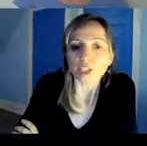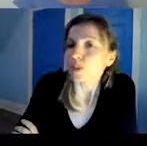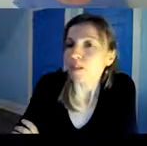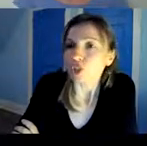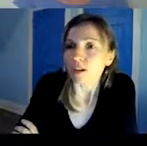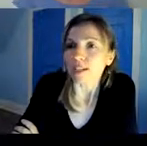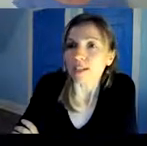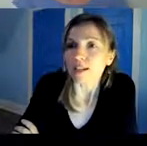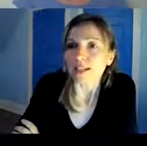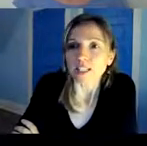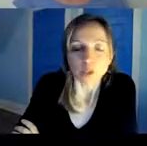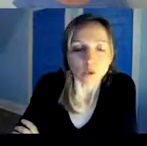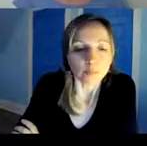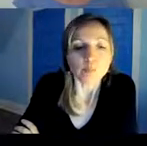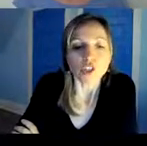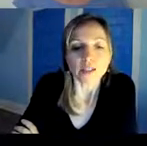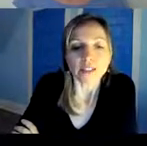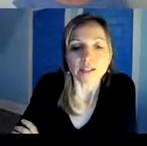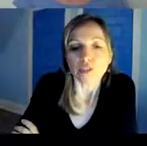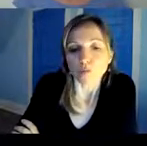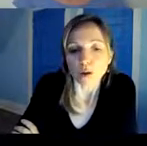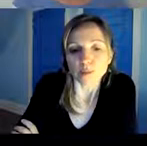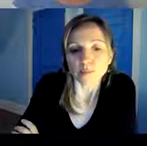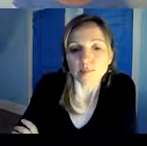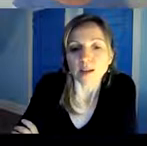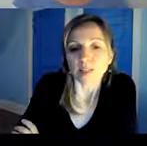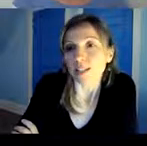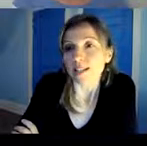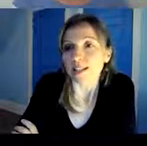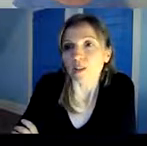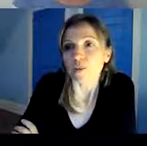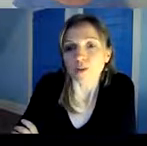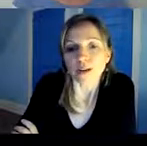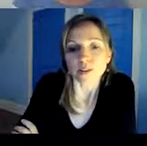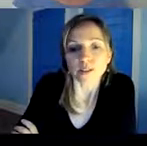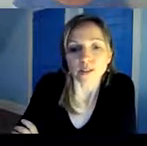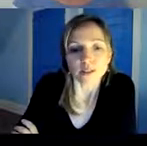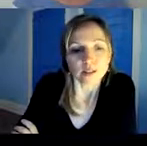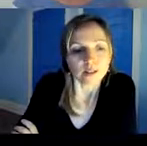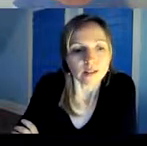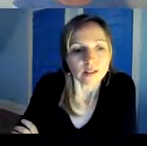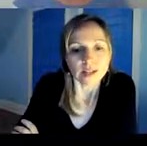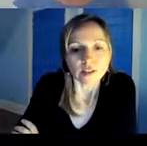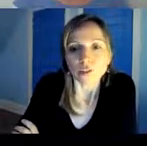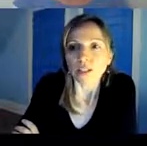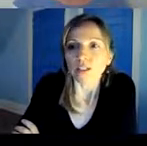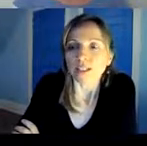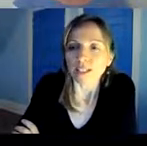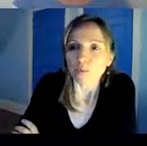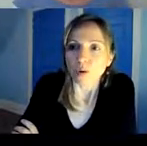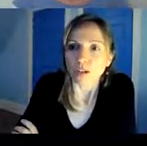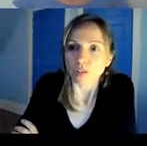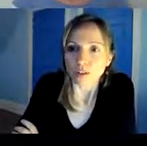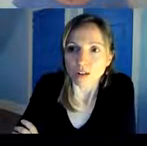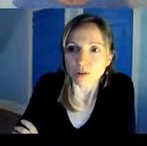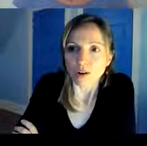little bit like Creeping Charlie, except the Creeping Charlie leaf is smaller and the plants stay low to the ground. And it also can look like